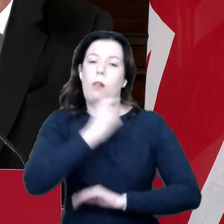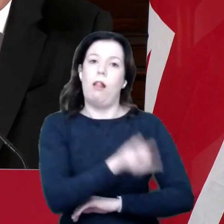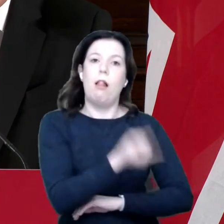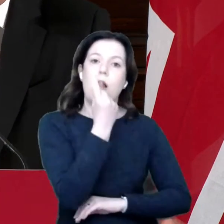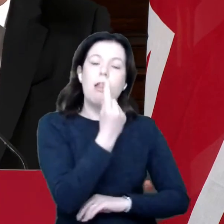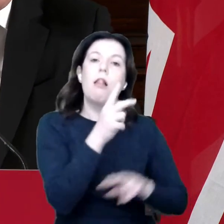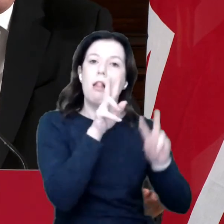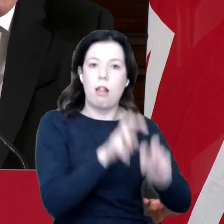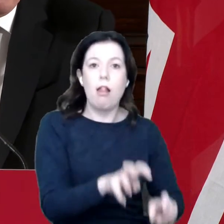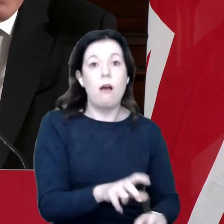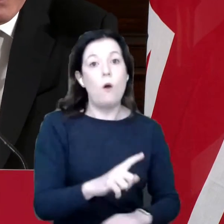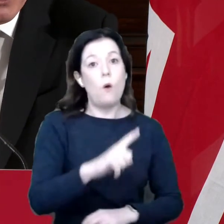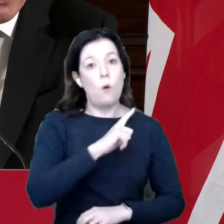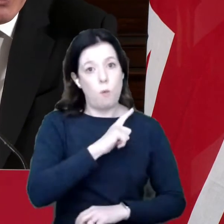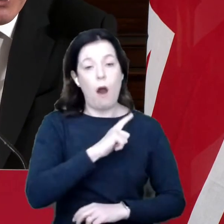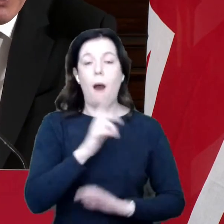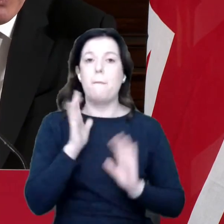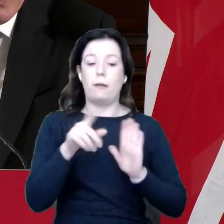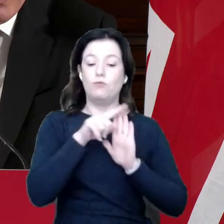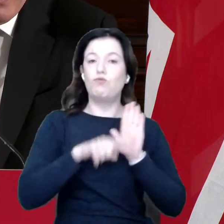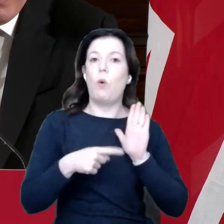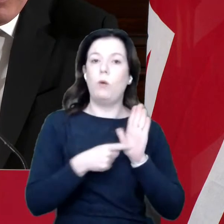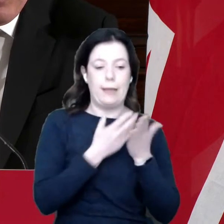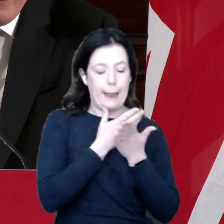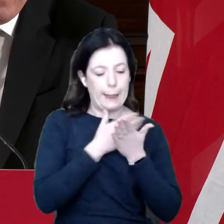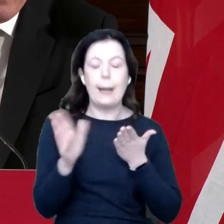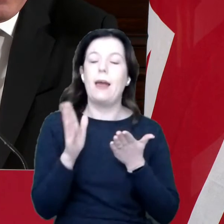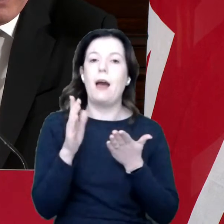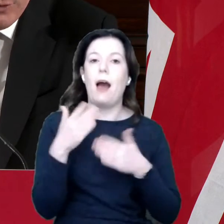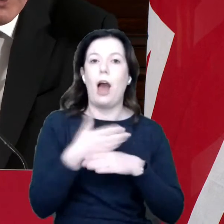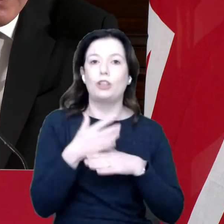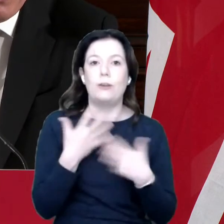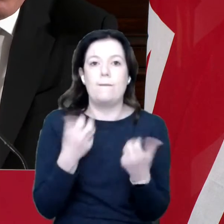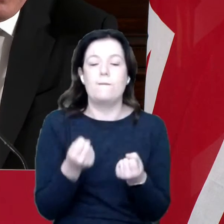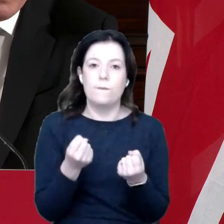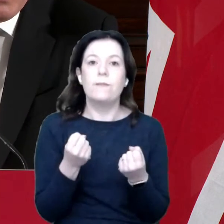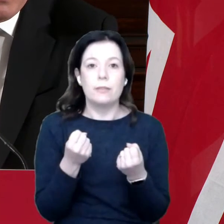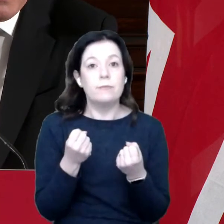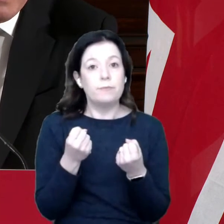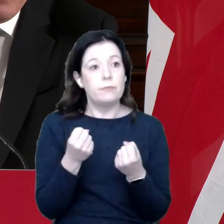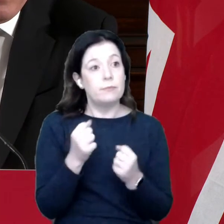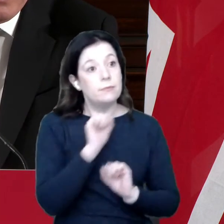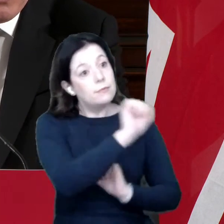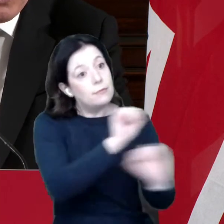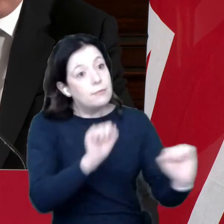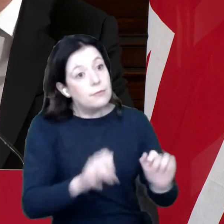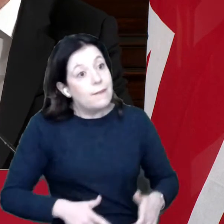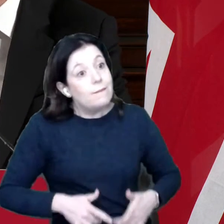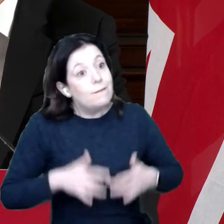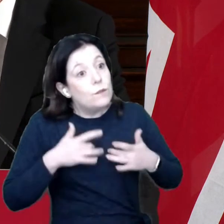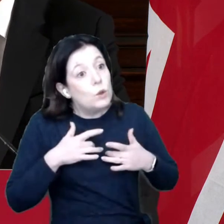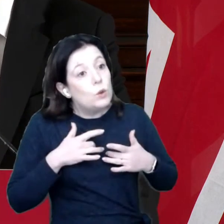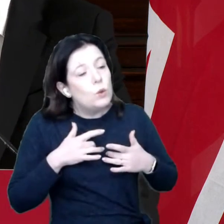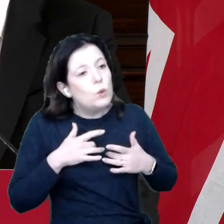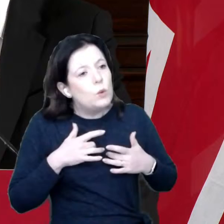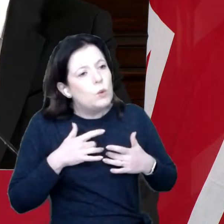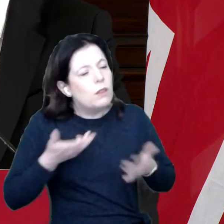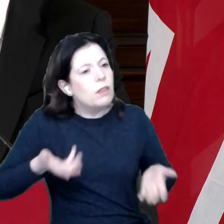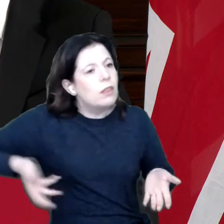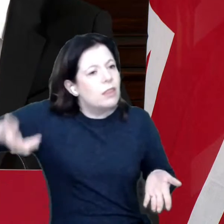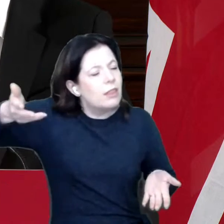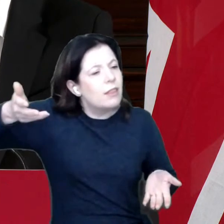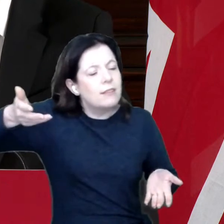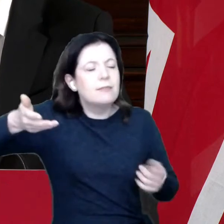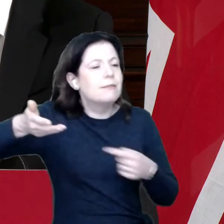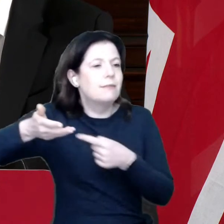are robust in relation to those views that this was all somehow